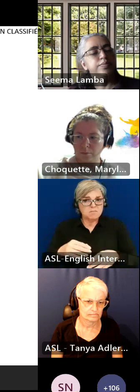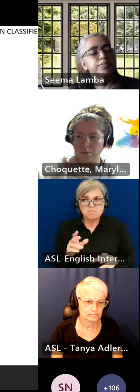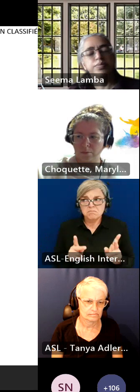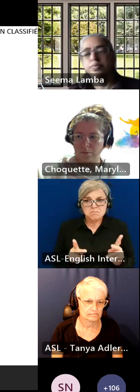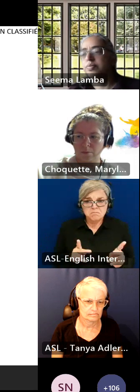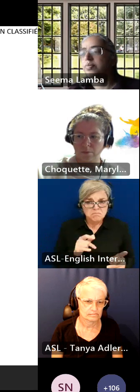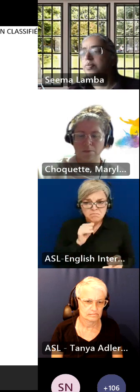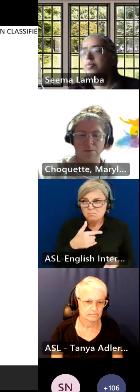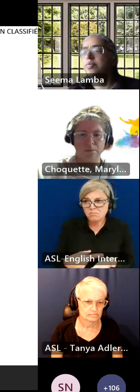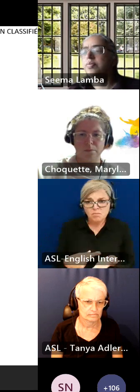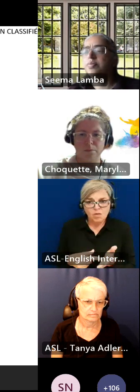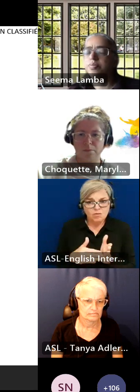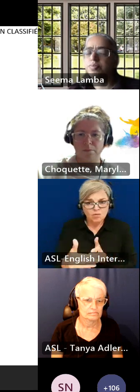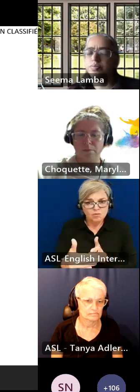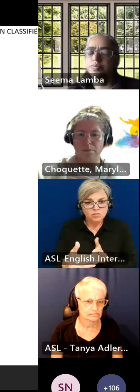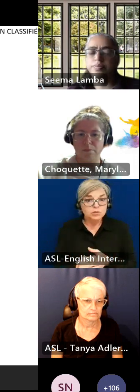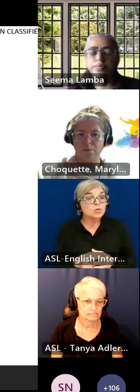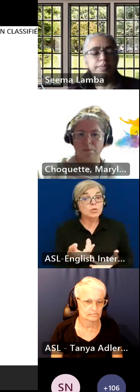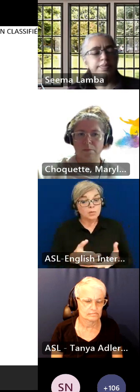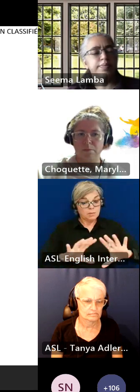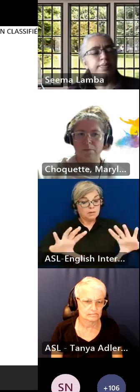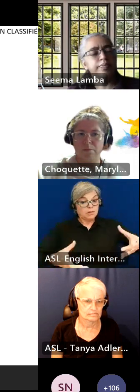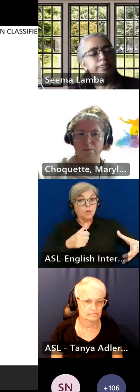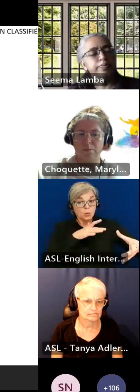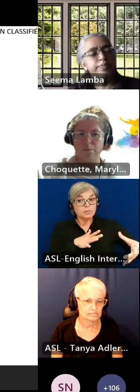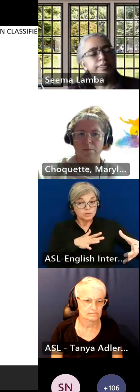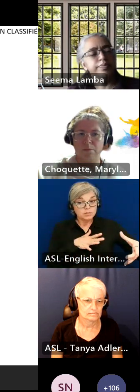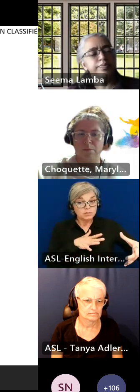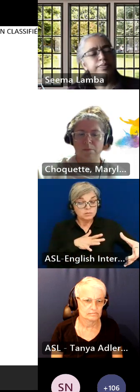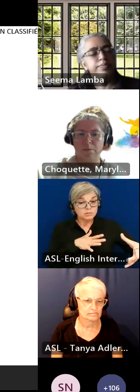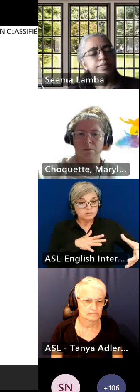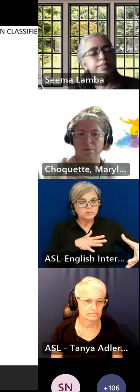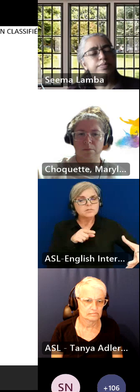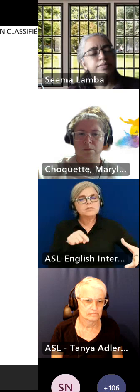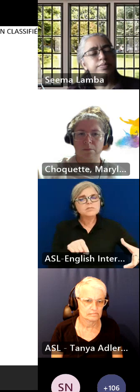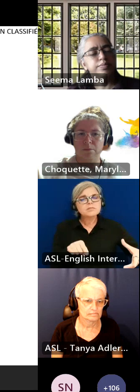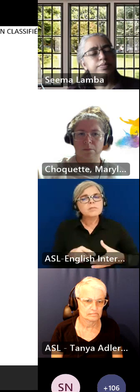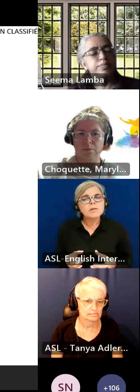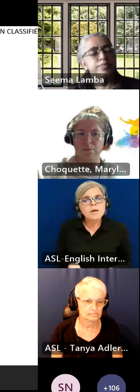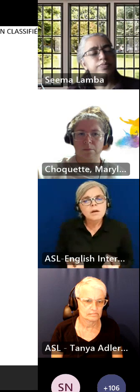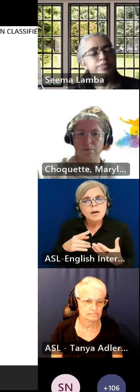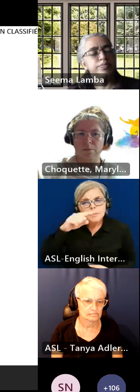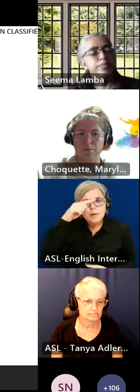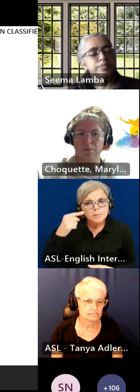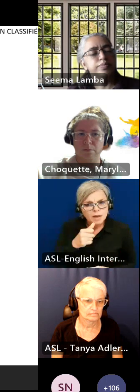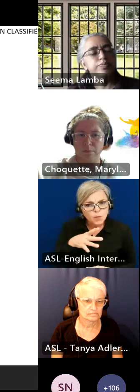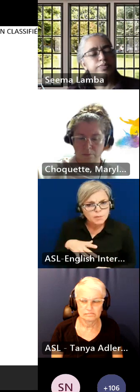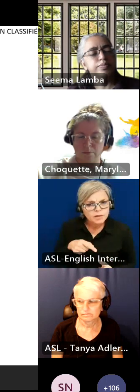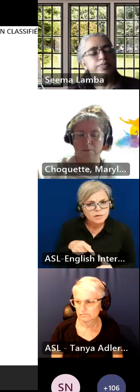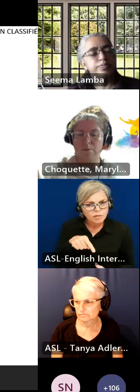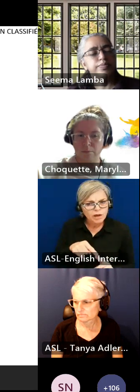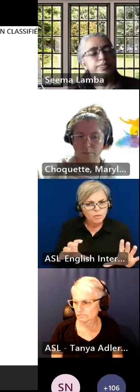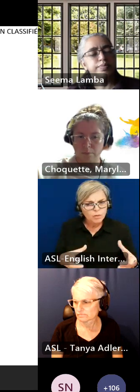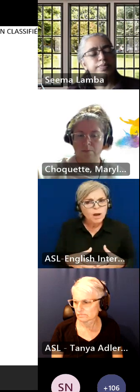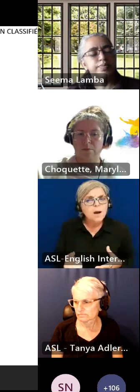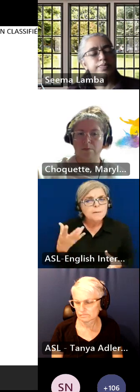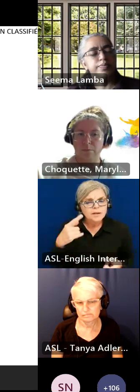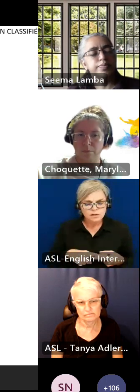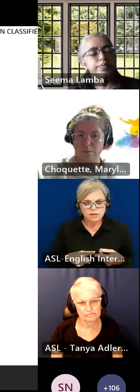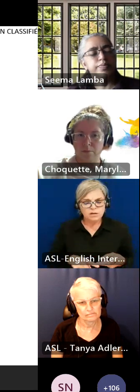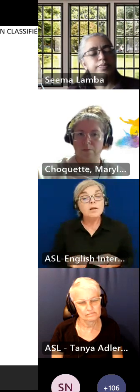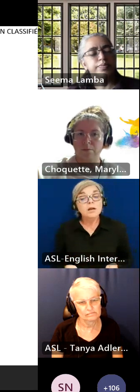In that same category of women, for example, how many Black women are in that category? How many